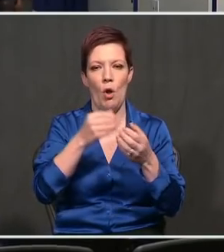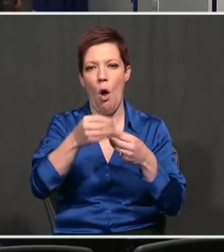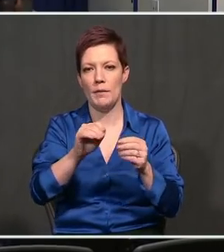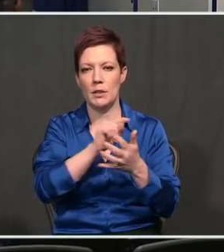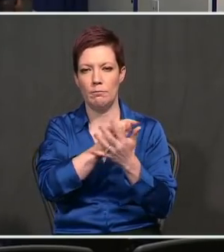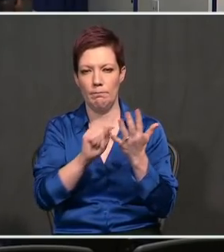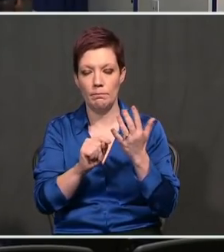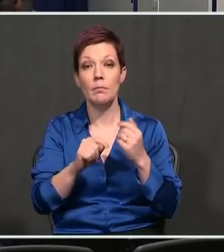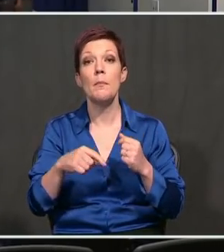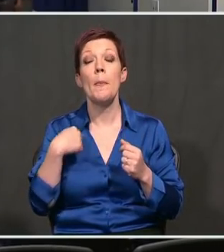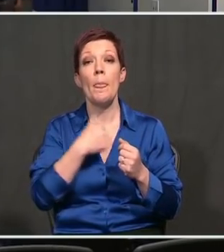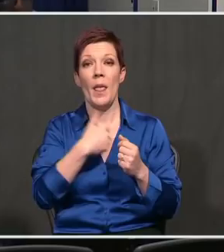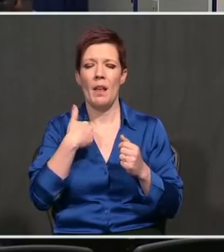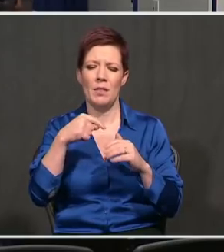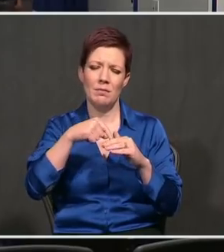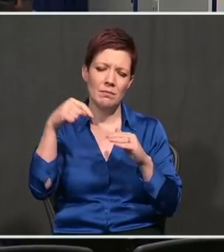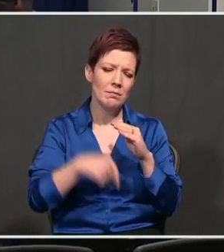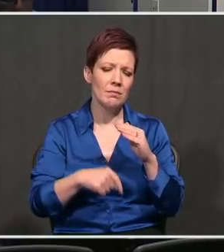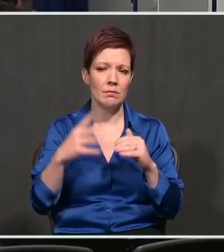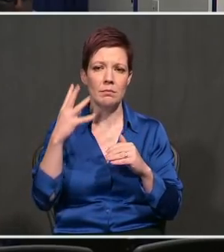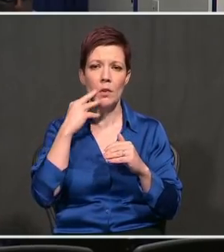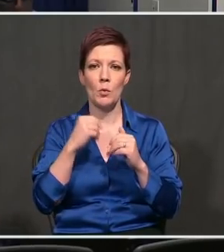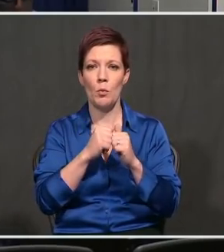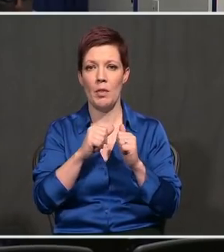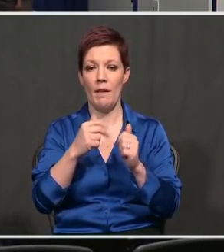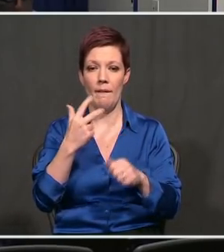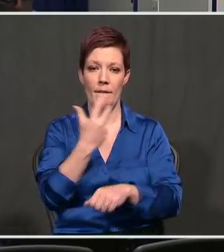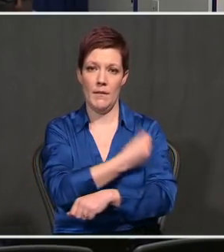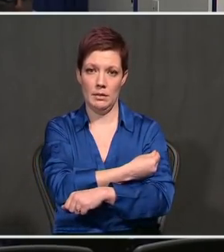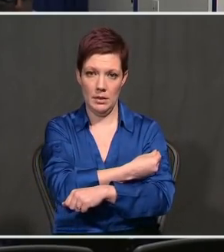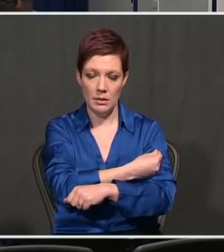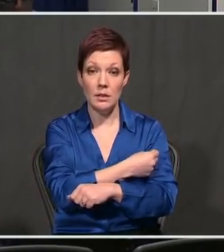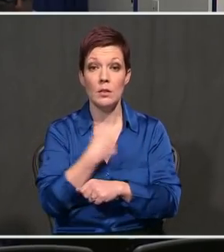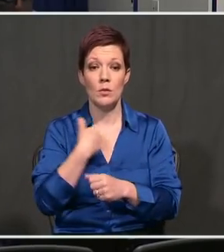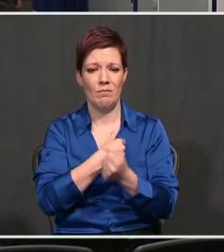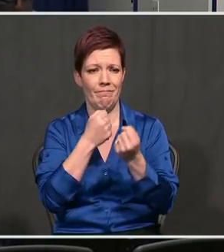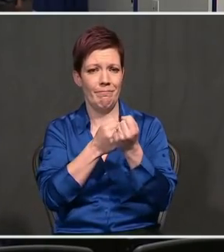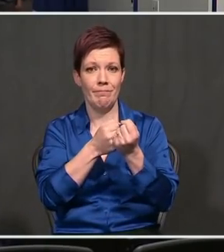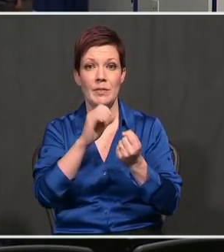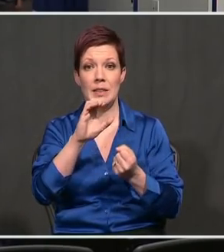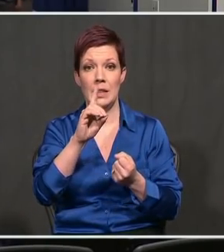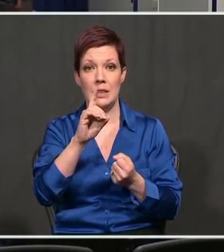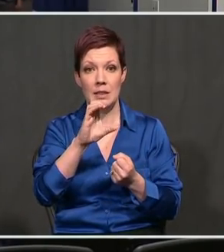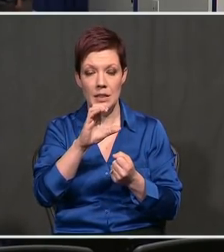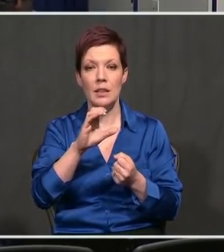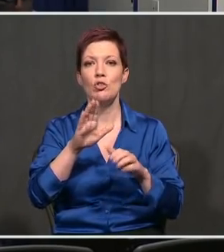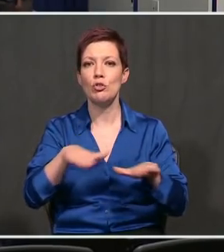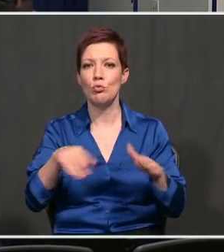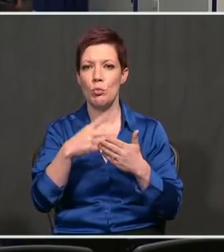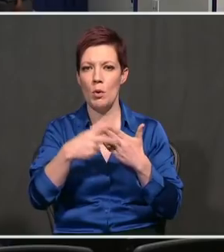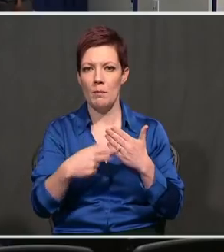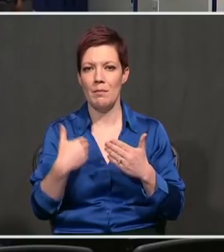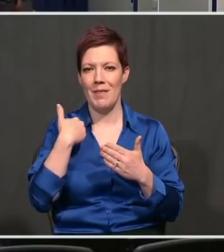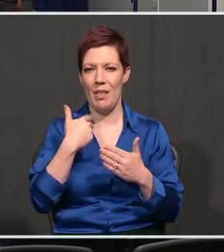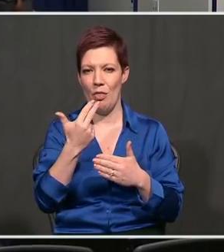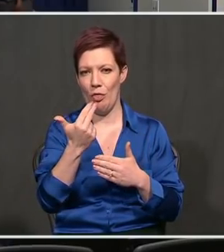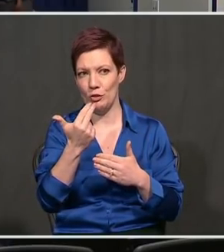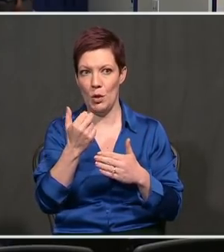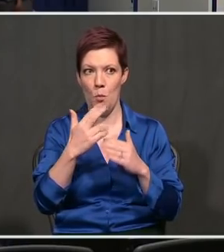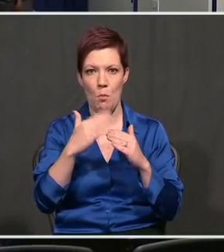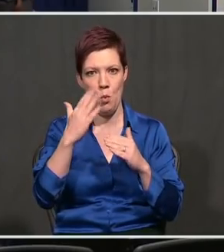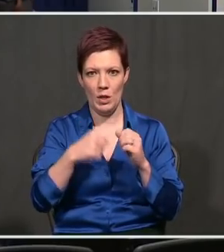extensive background in vaccines. Been the proud supporter of the CDC's Vaccines for Children's program for the last 13 plus